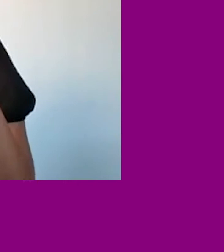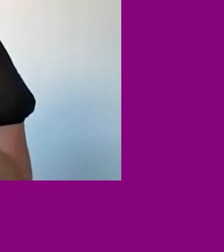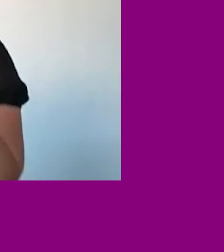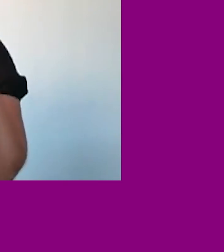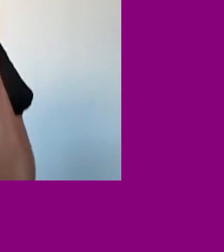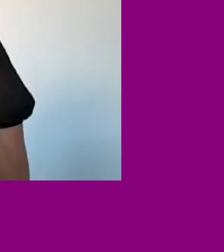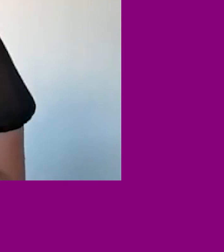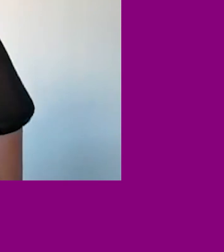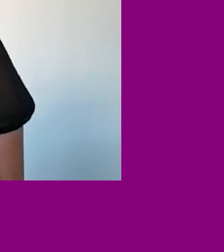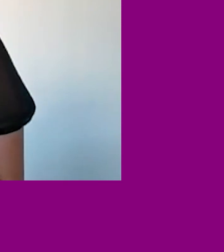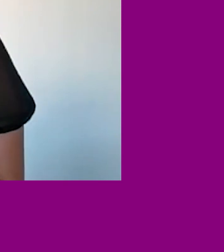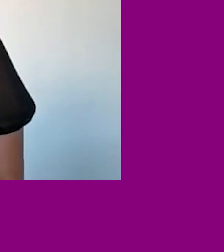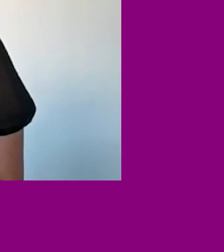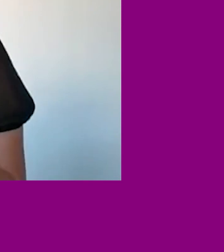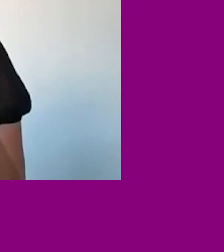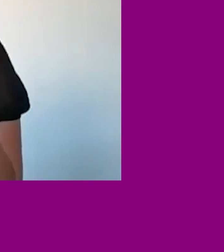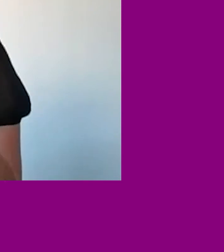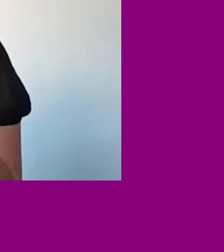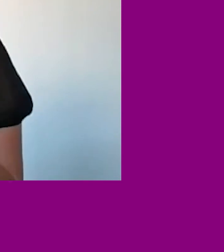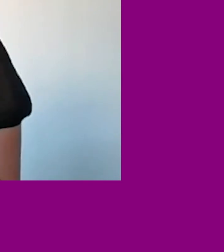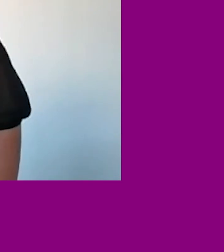Deaf Children's Society.